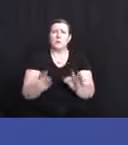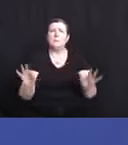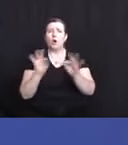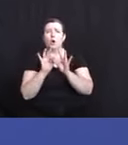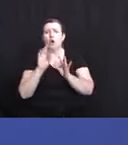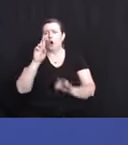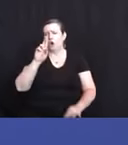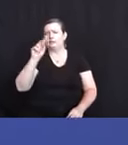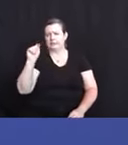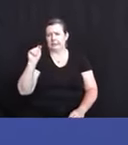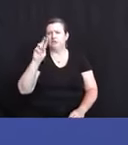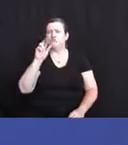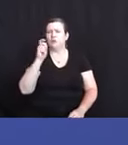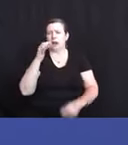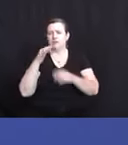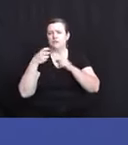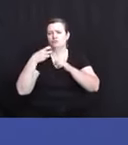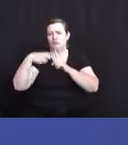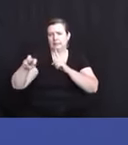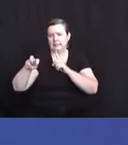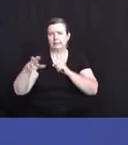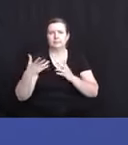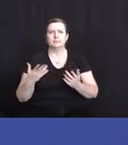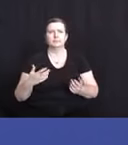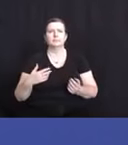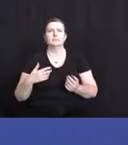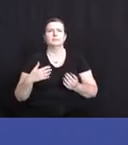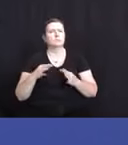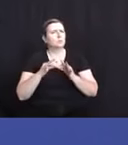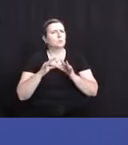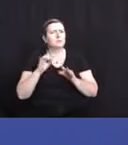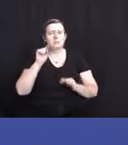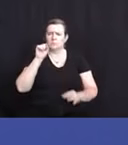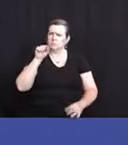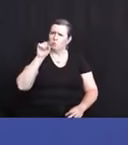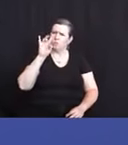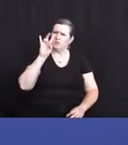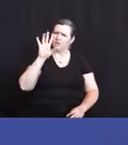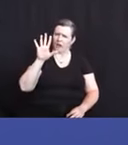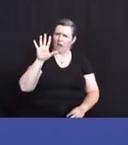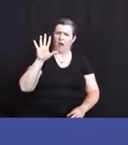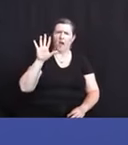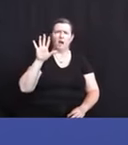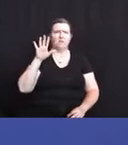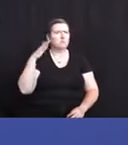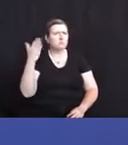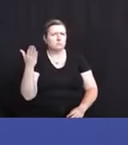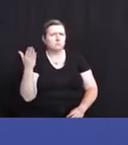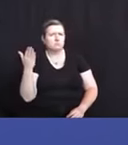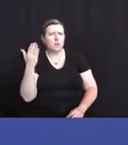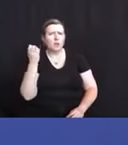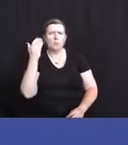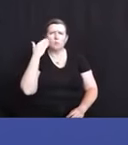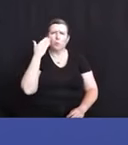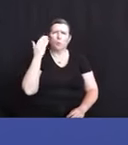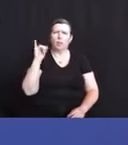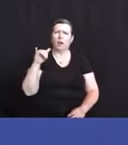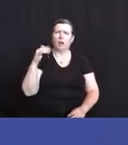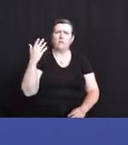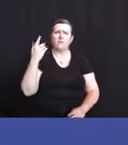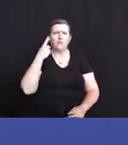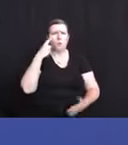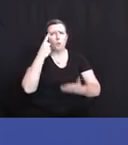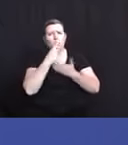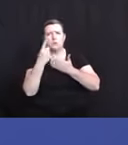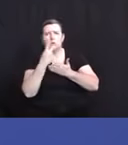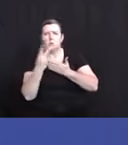is. I believe we're at 0.75% today. I know we've been giving this data for several weeks now, and you